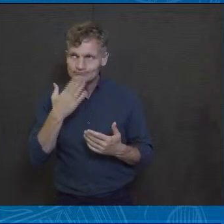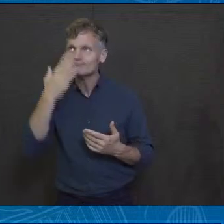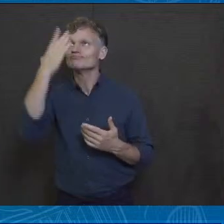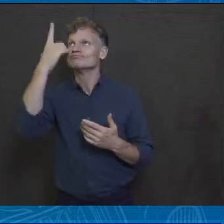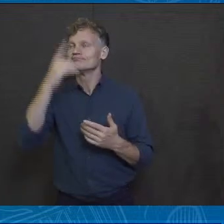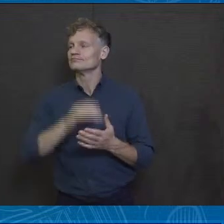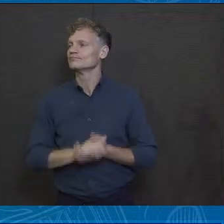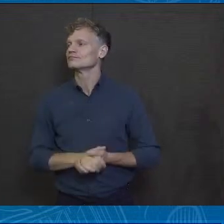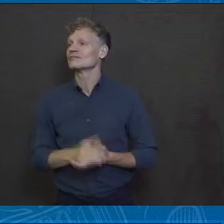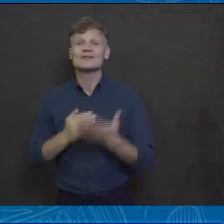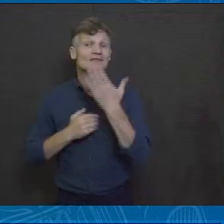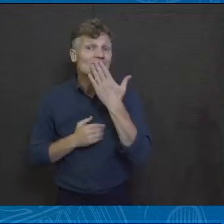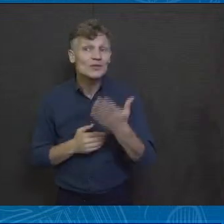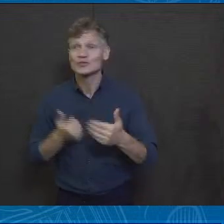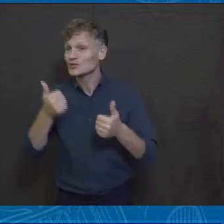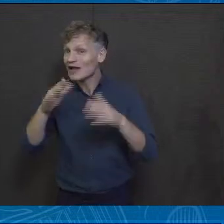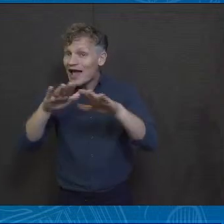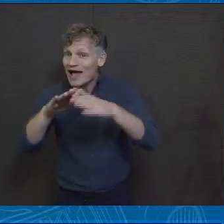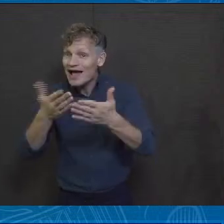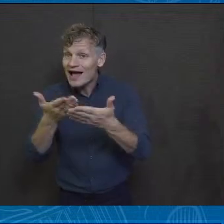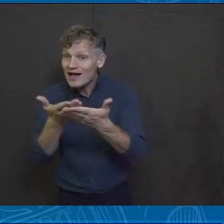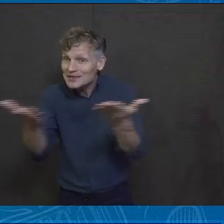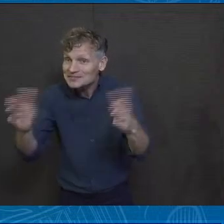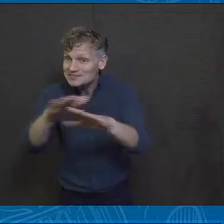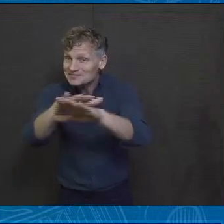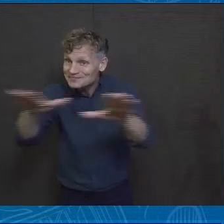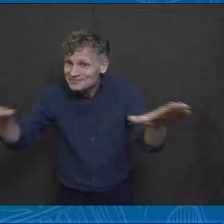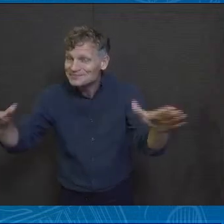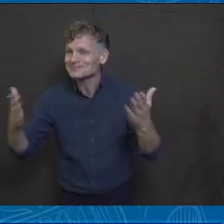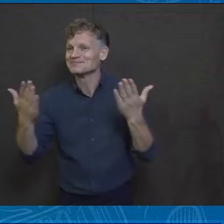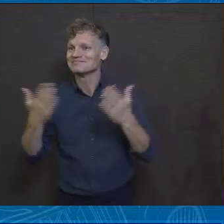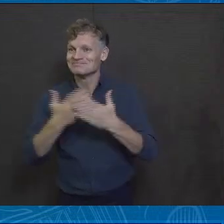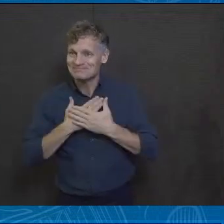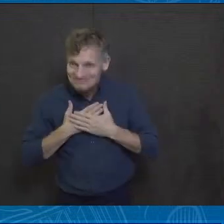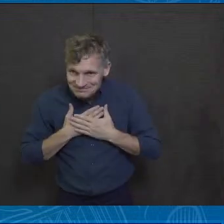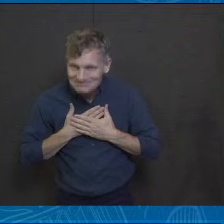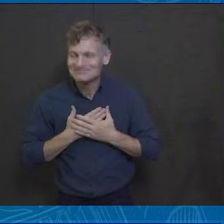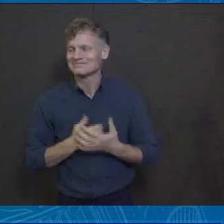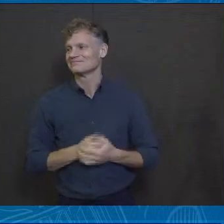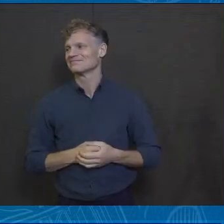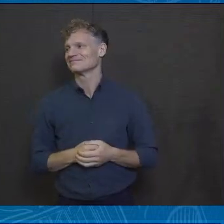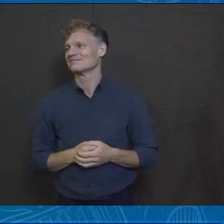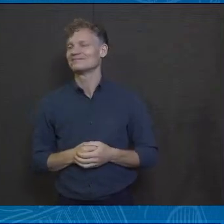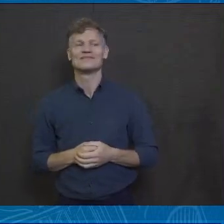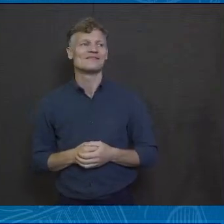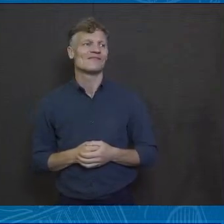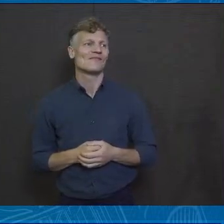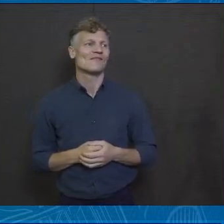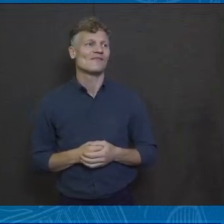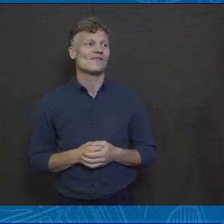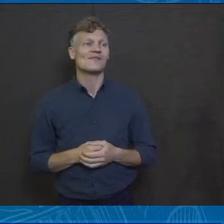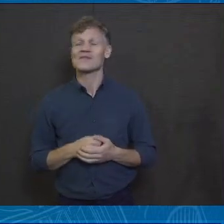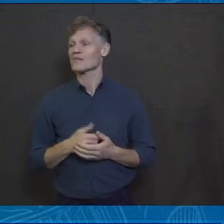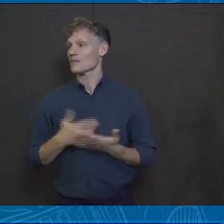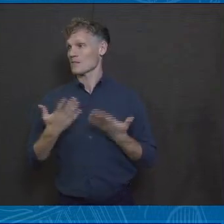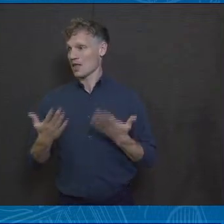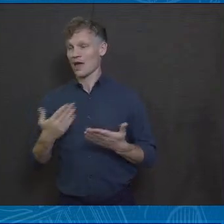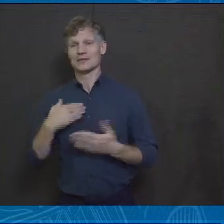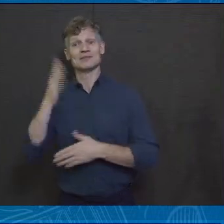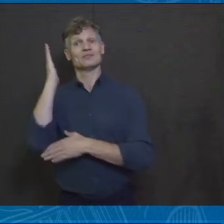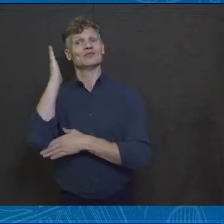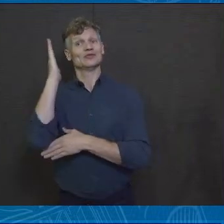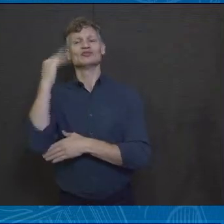afternoon, distinguished guests, ladies and gentlemen. For today's presentation, I want to set